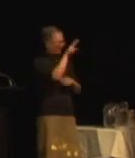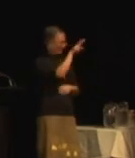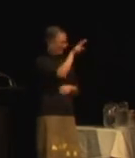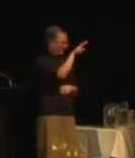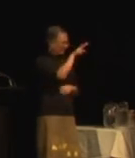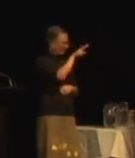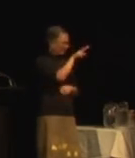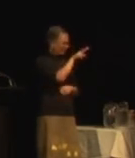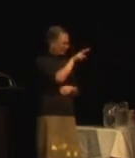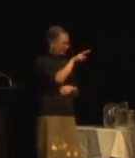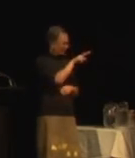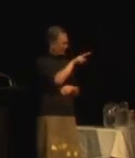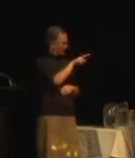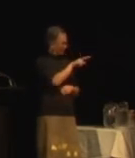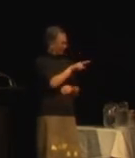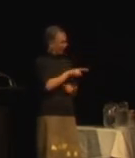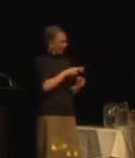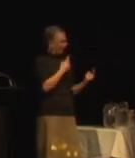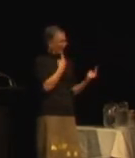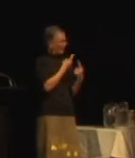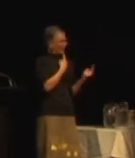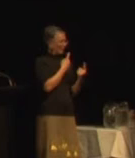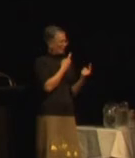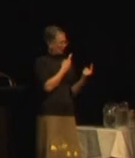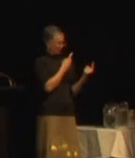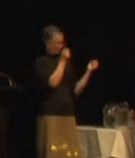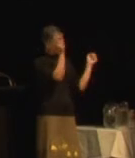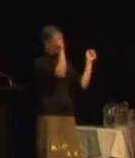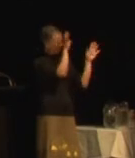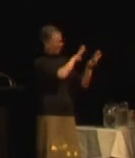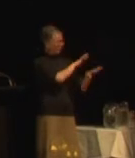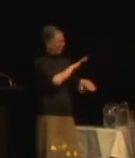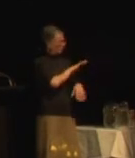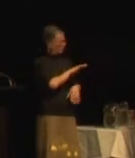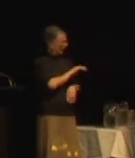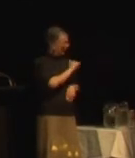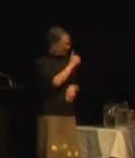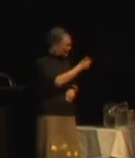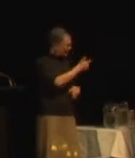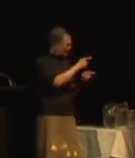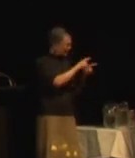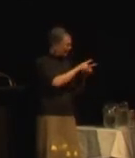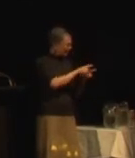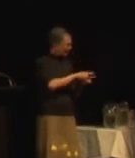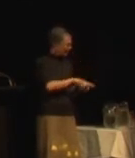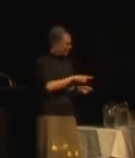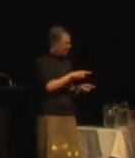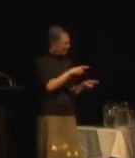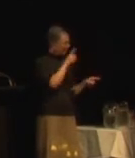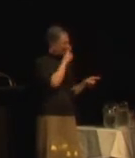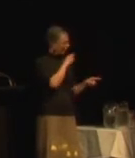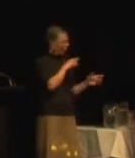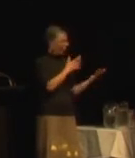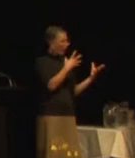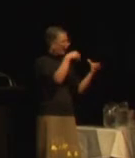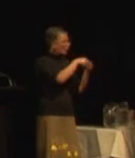fukum.wordpress.com, and frankly, it's just really confusing. It's a strange mixture of blog posts about the deaf community,